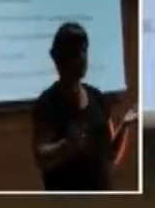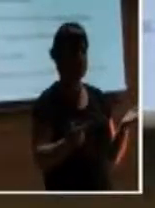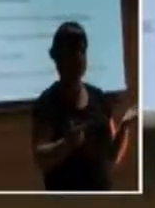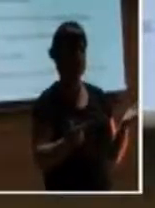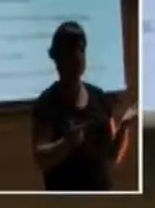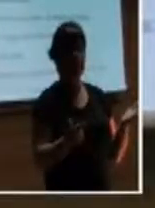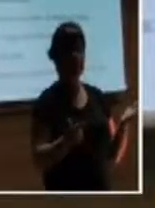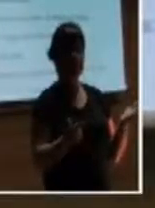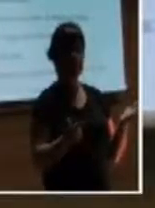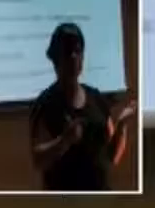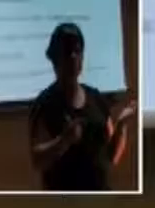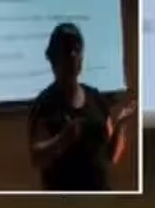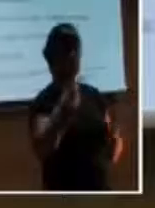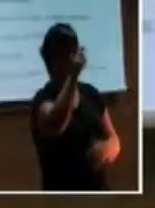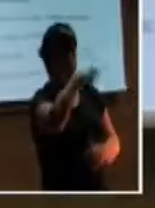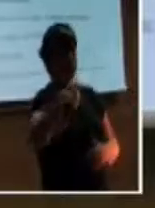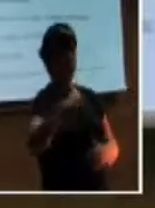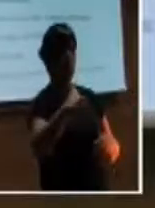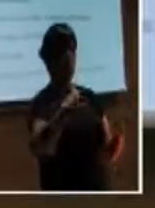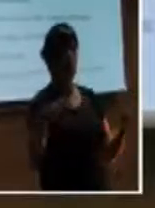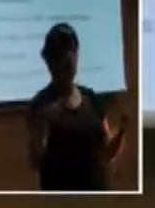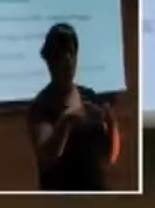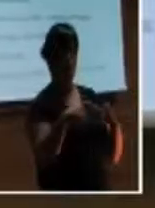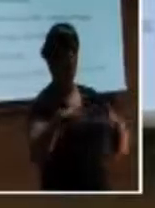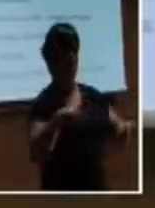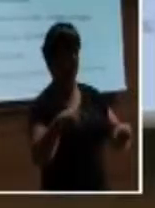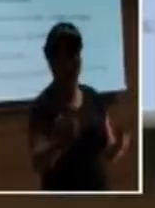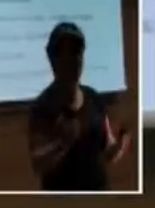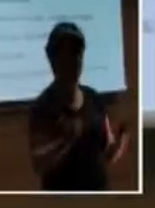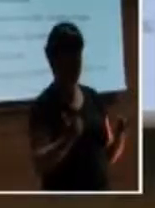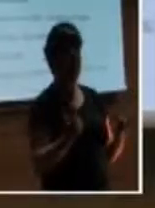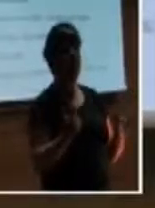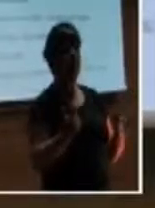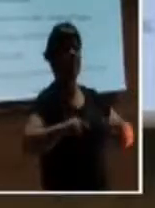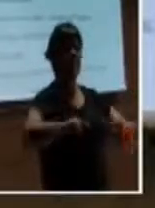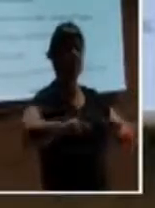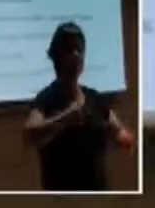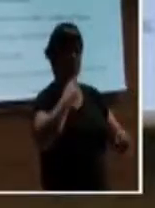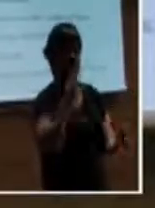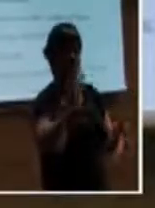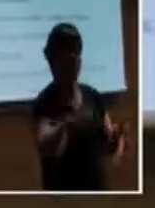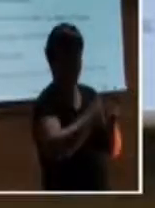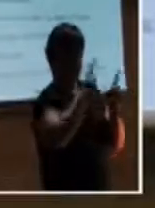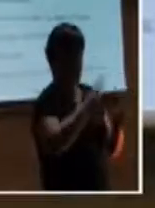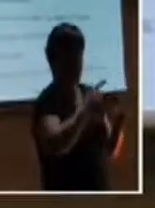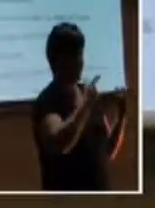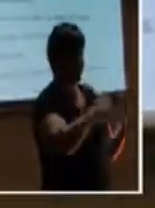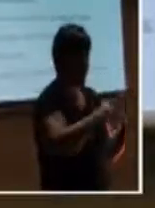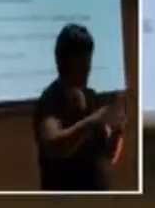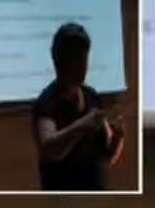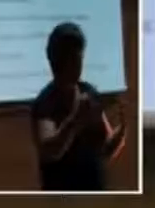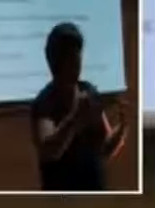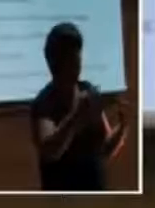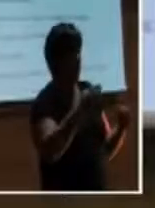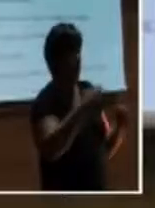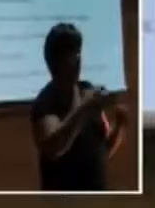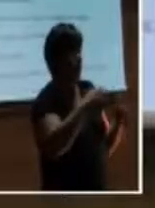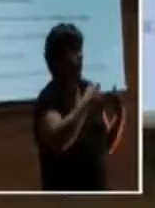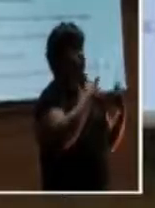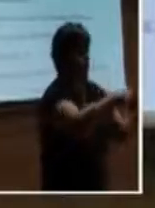what the needs of people with dementia are and how to help them. So the whole unit, which is certified,